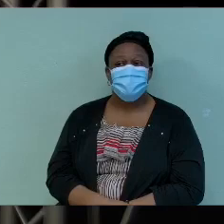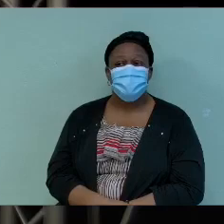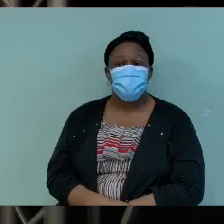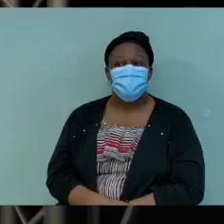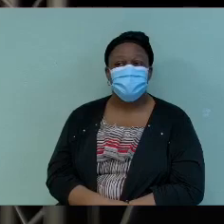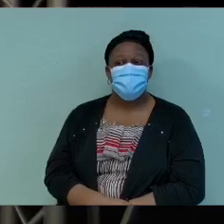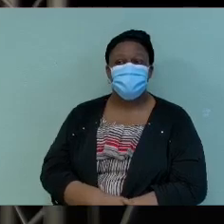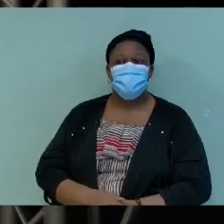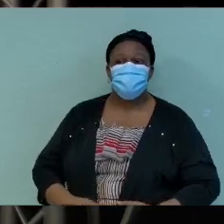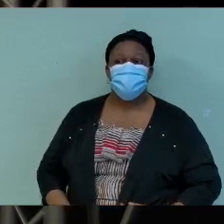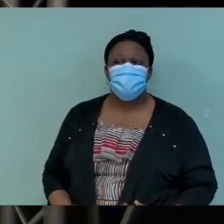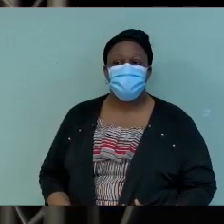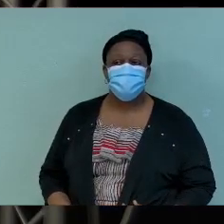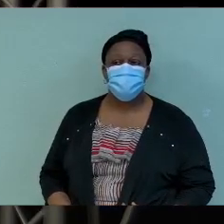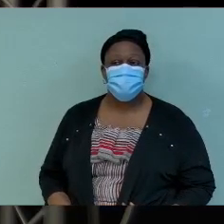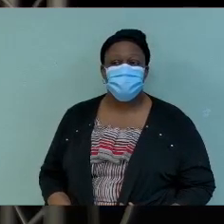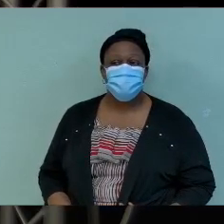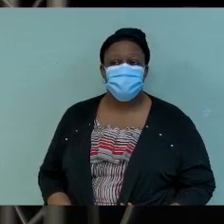comes from